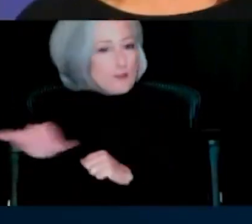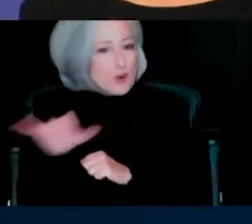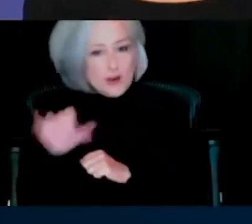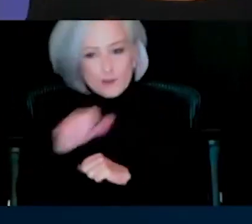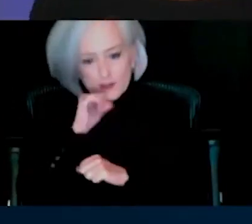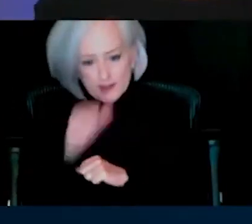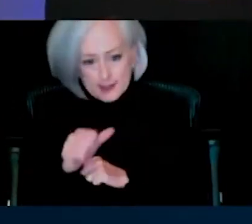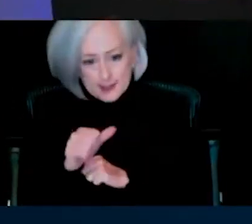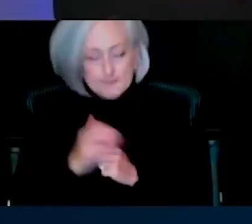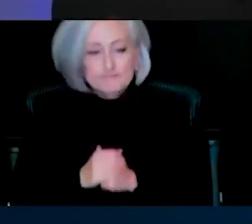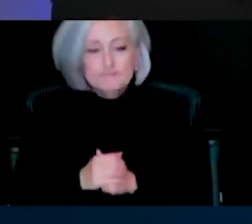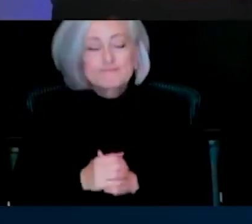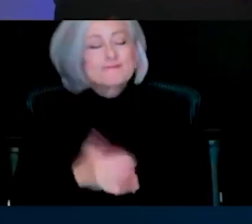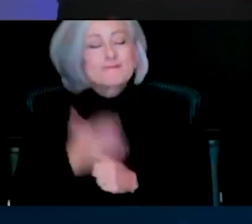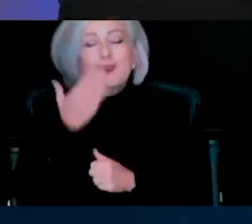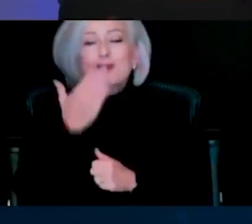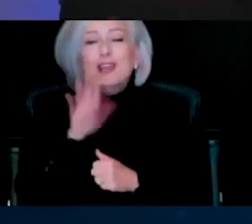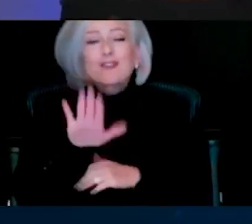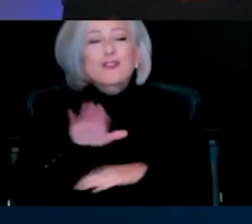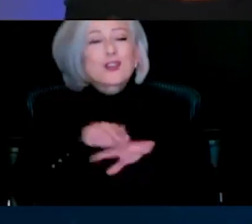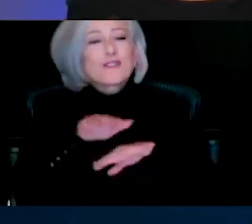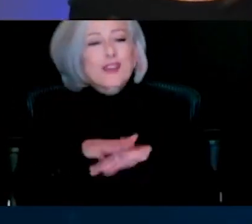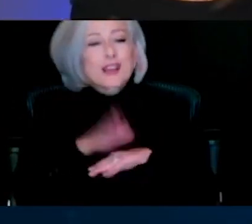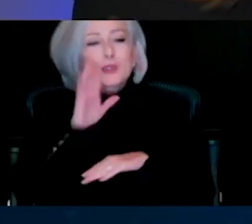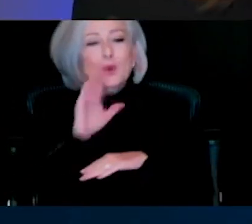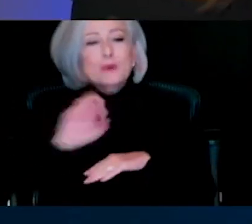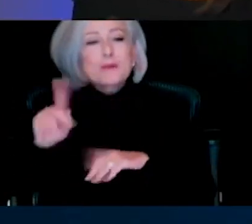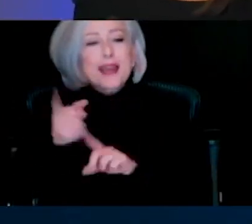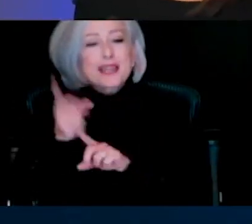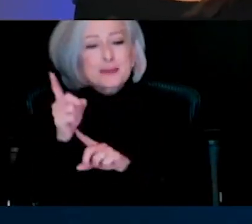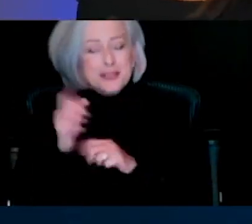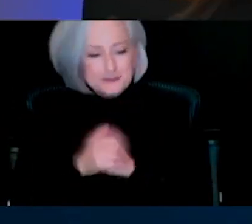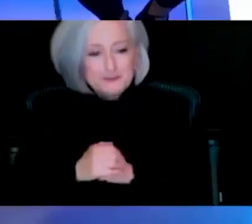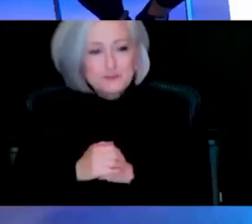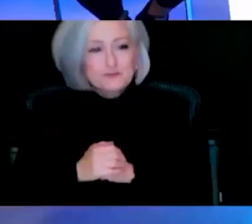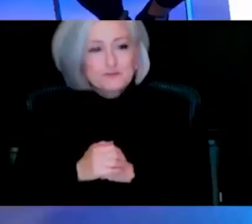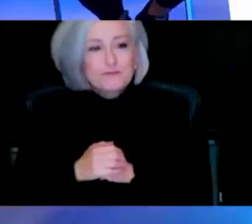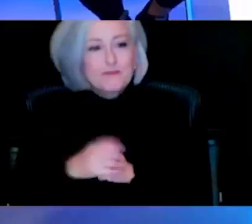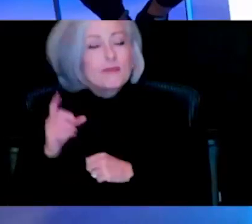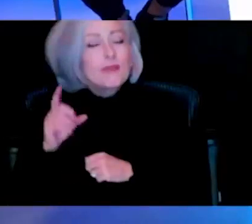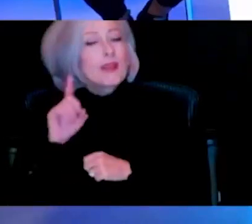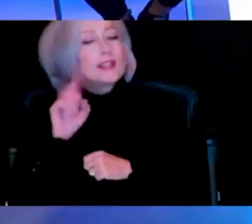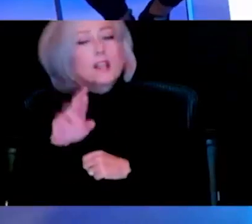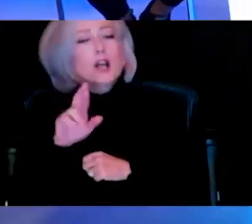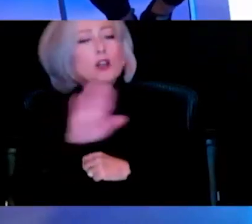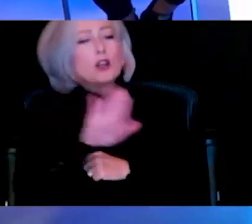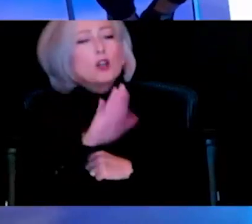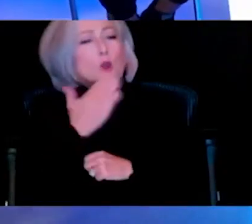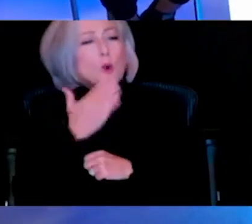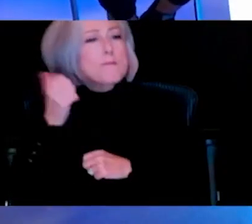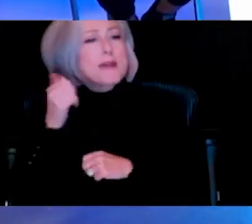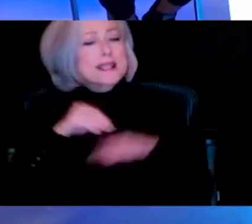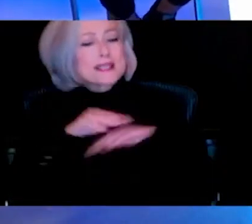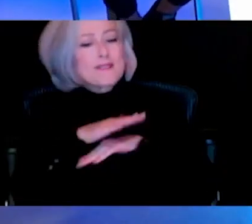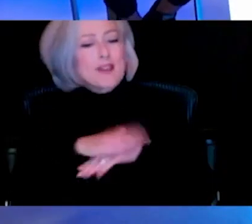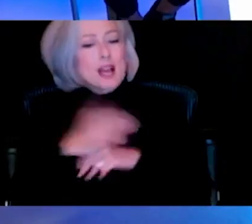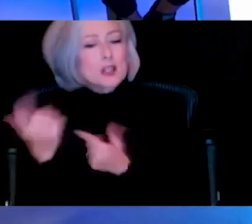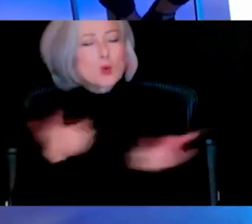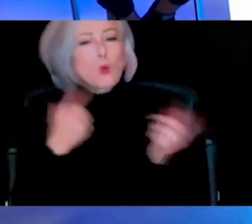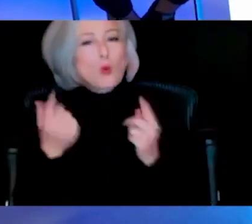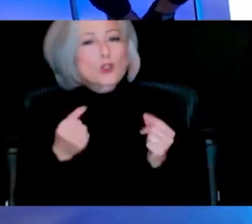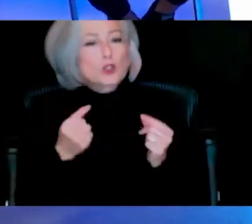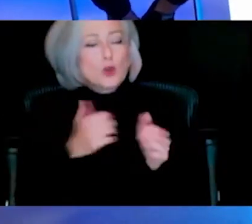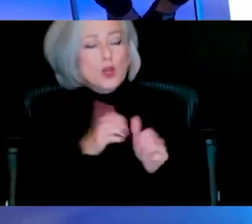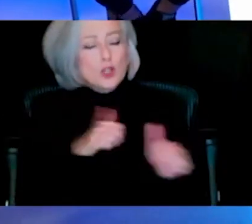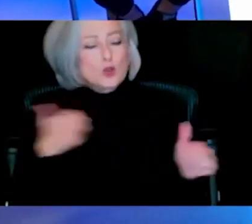Great advice, ladies. Thank you so much. We'll be back with you in just a couple of minutes. Doctors, just best advice. What can we do to avoid some of